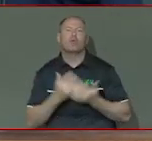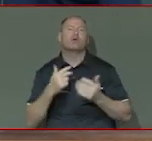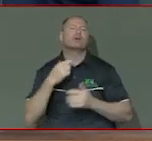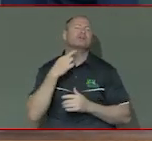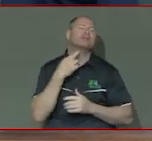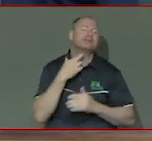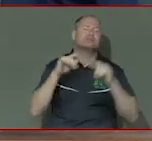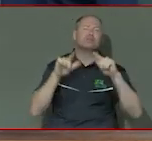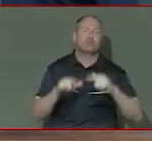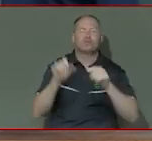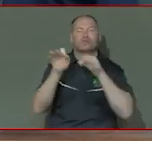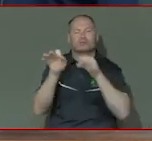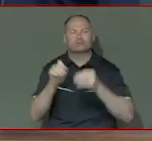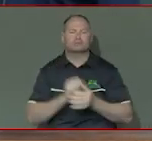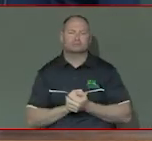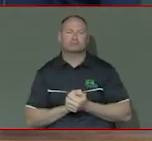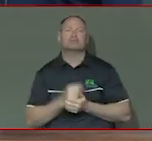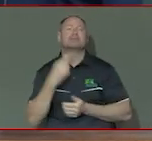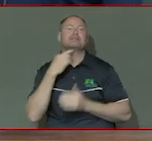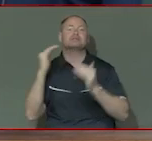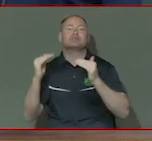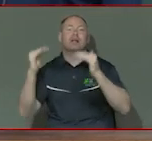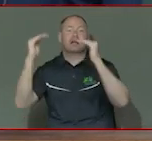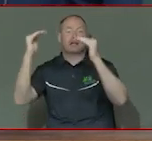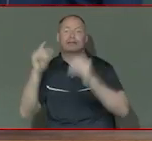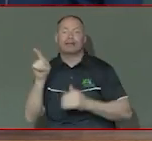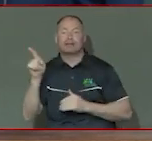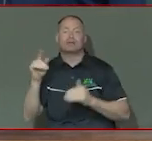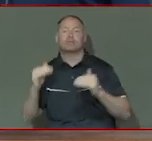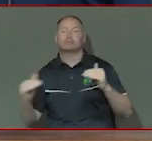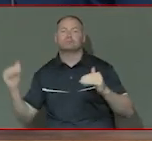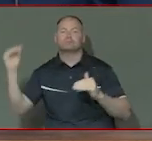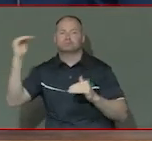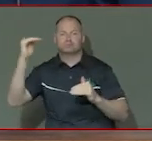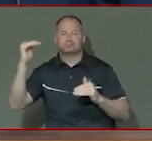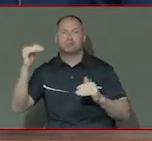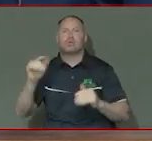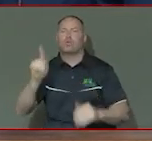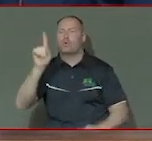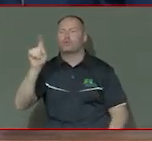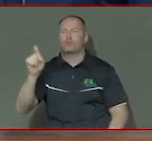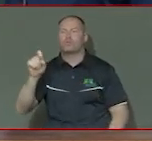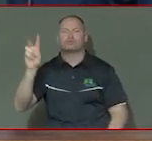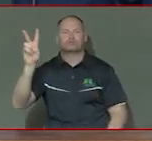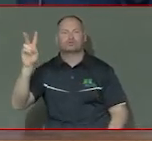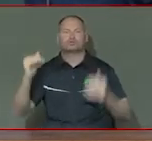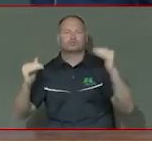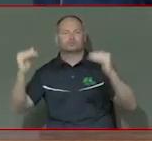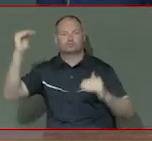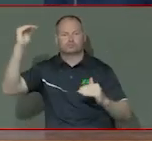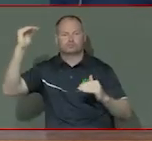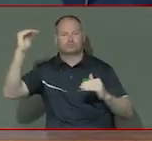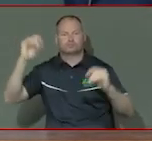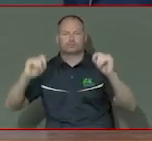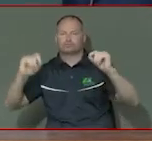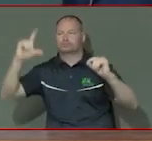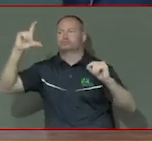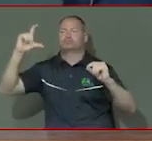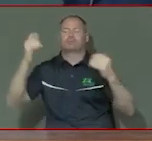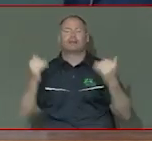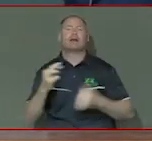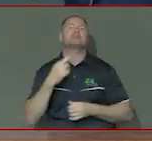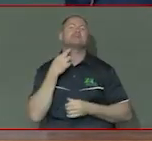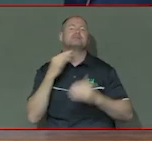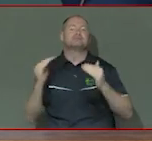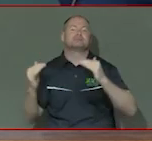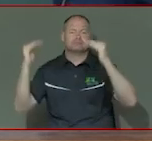When that is bigger than the 1. It's 1.2 to 1. Then it has a high risk.